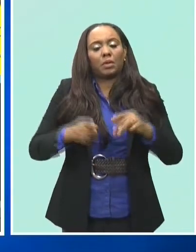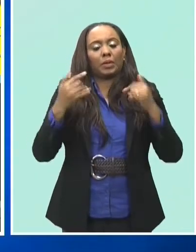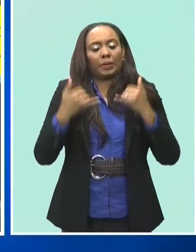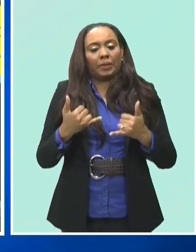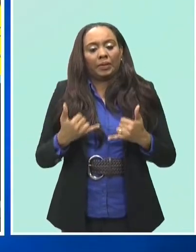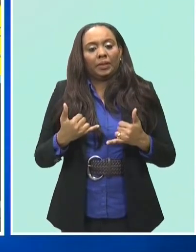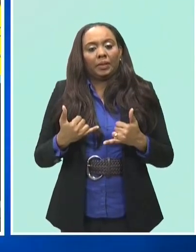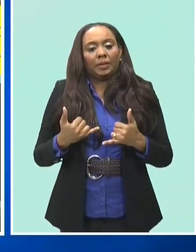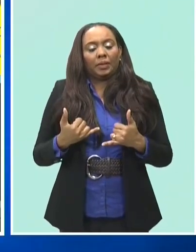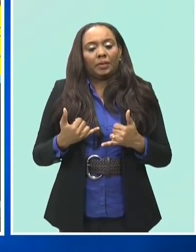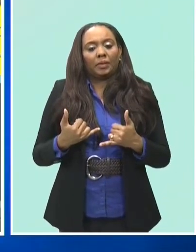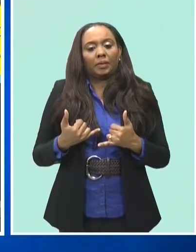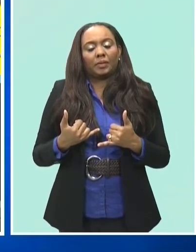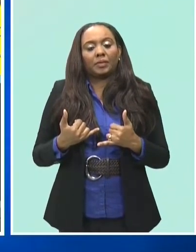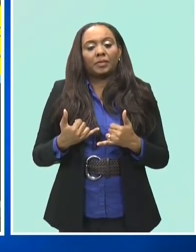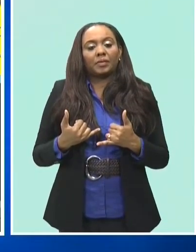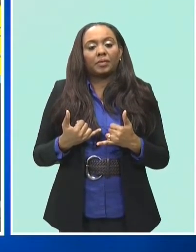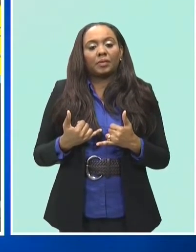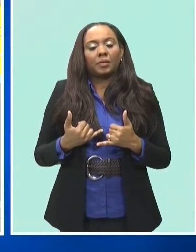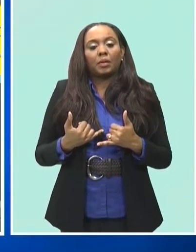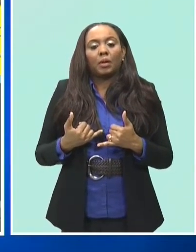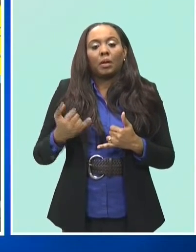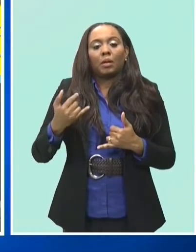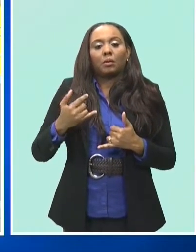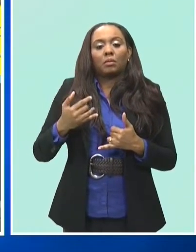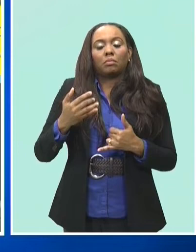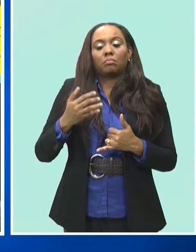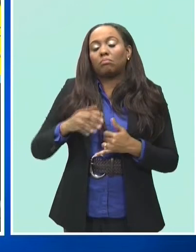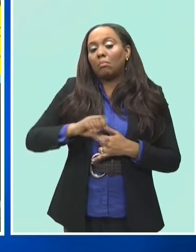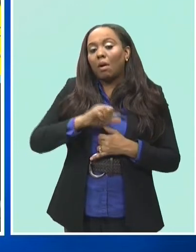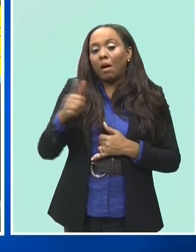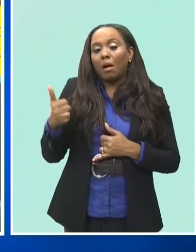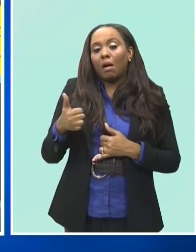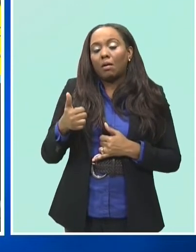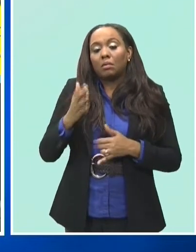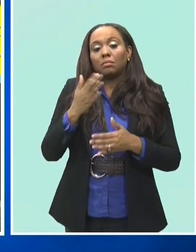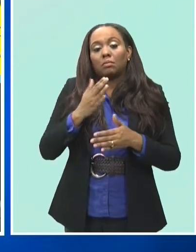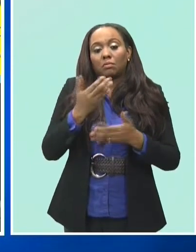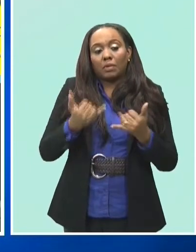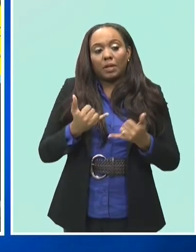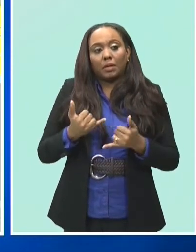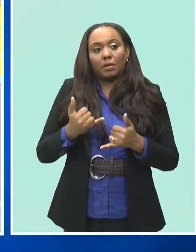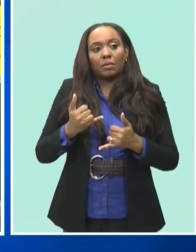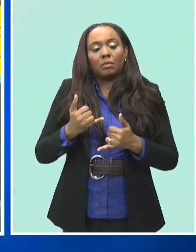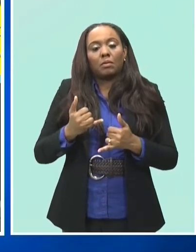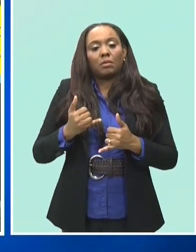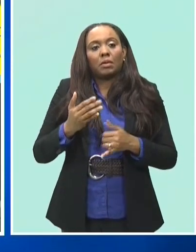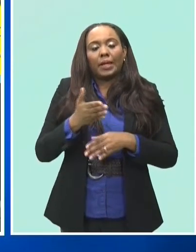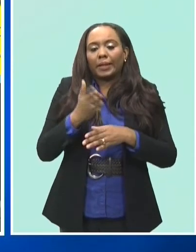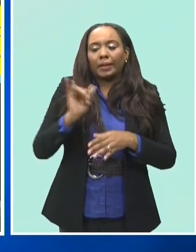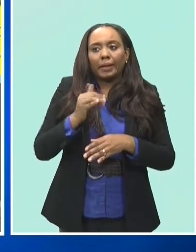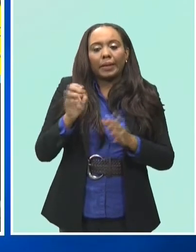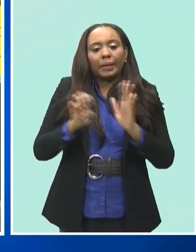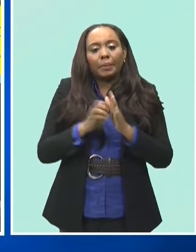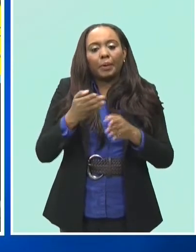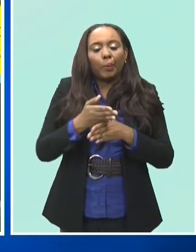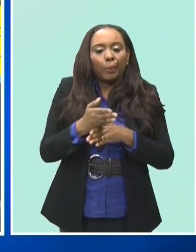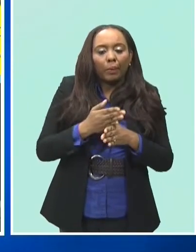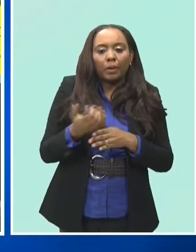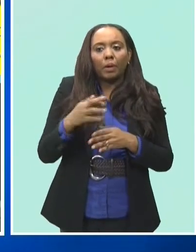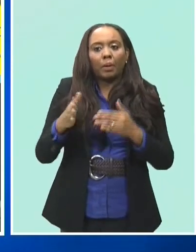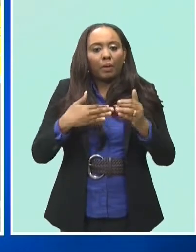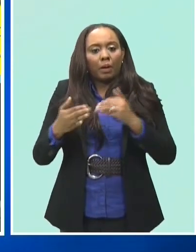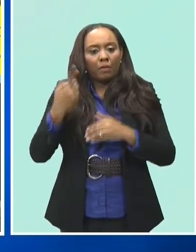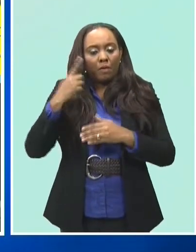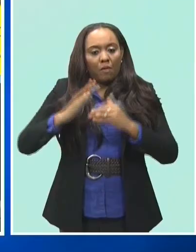structure, those are on their way to put on the ground. So it's on many moving parts, things are